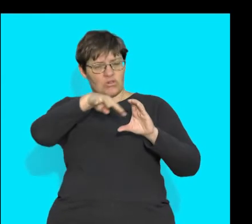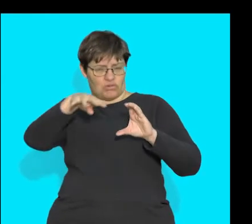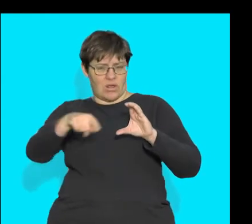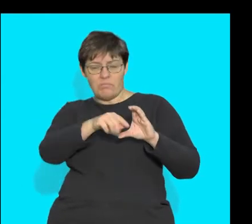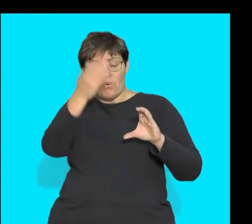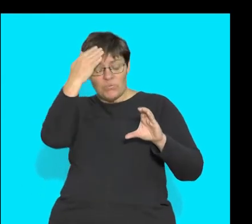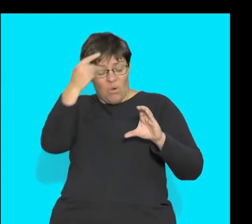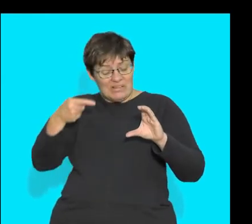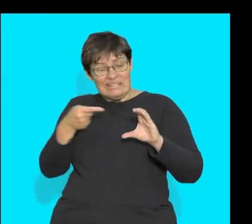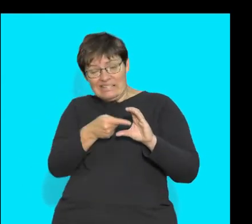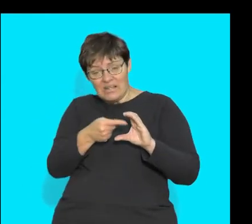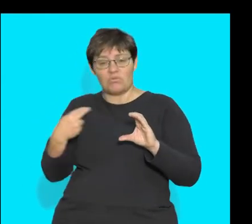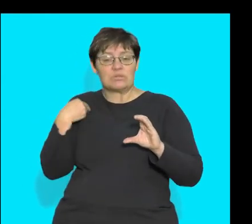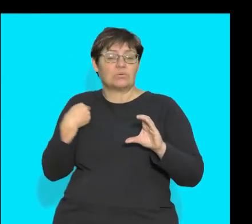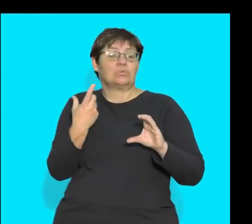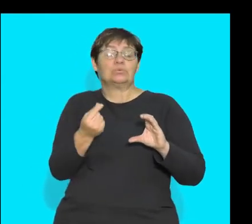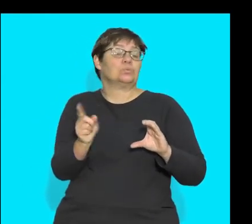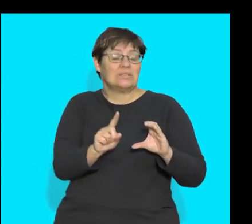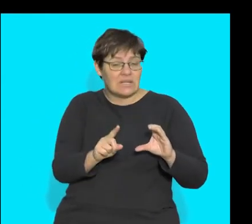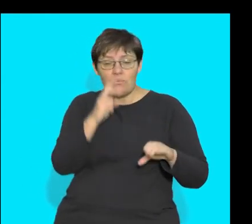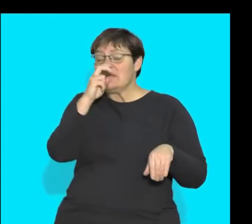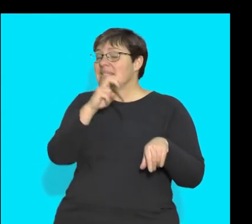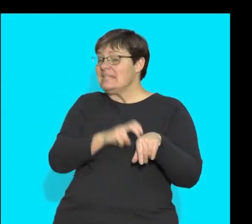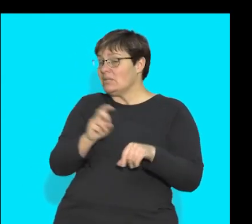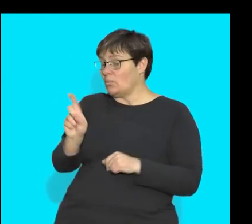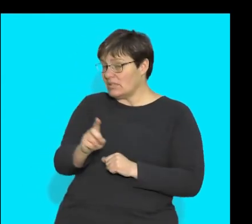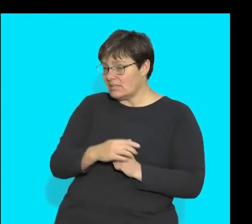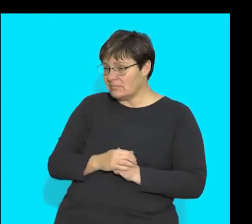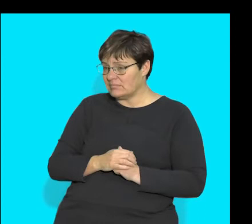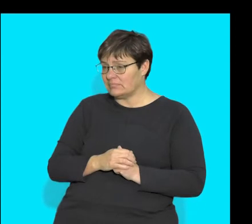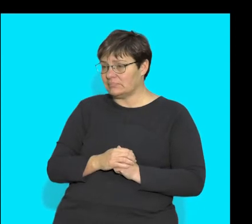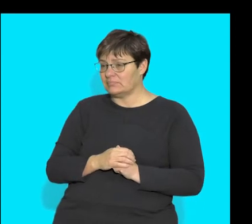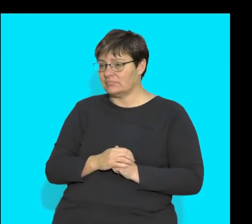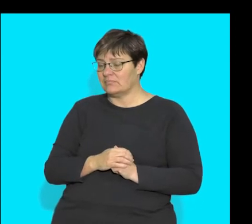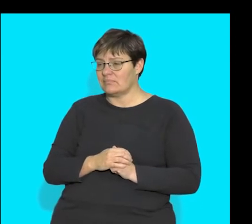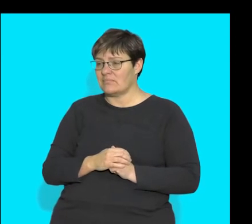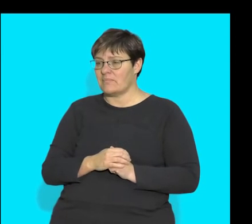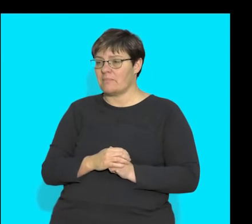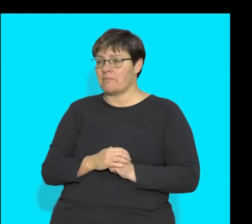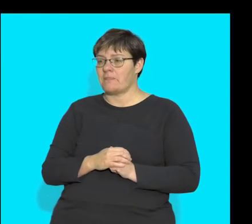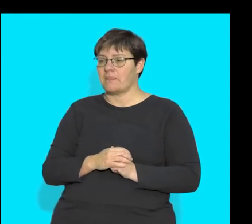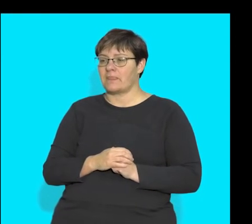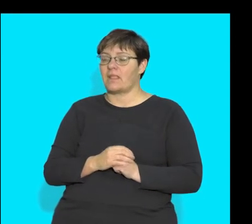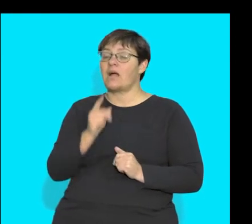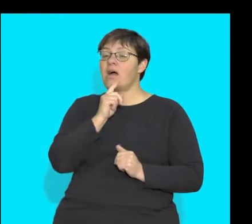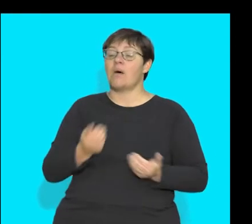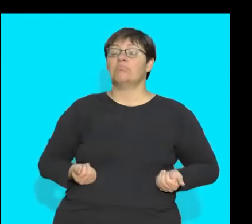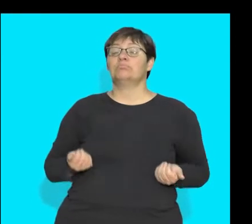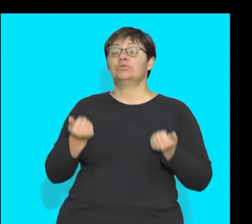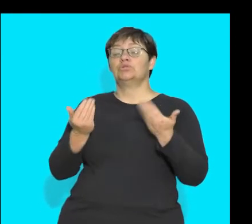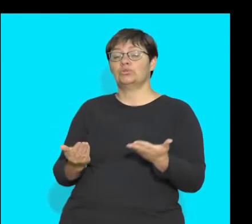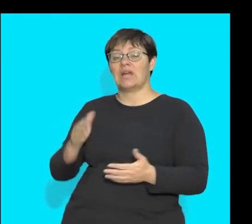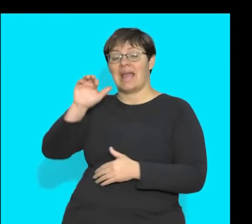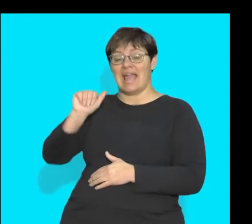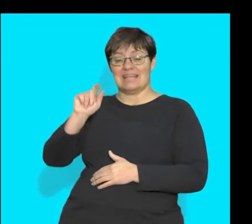mitochondria and we know that what does it need? Have a look over here. I'm going to go two back. It